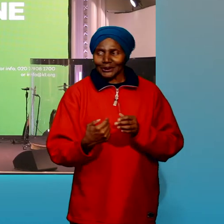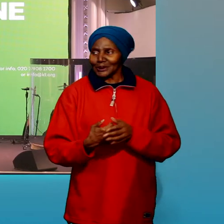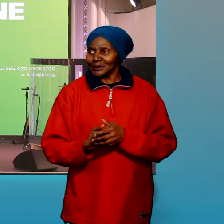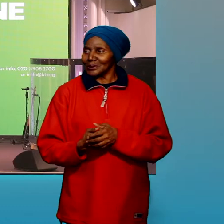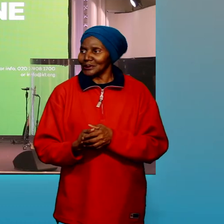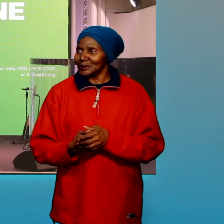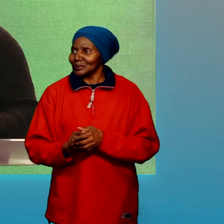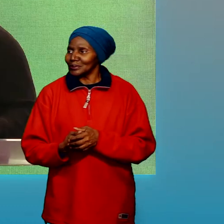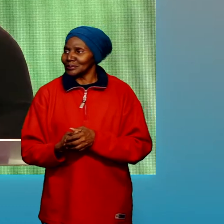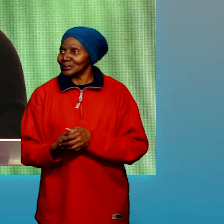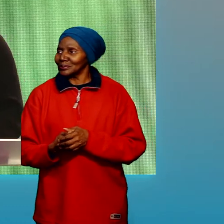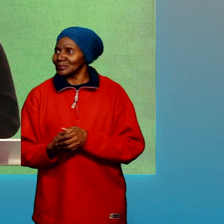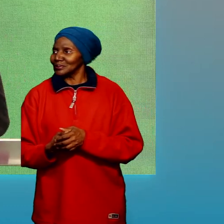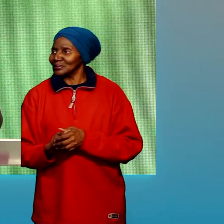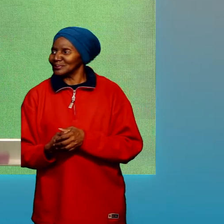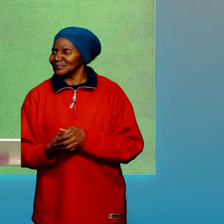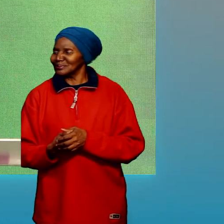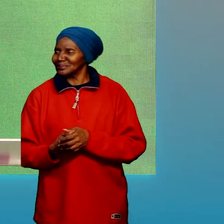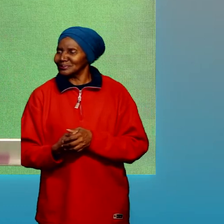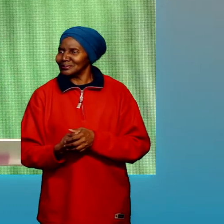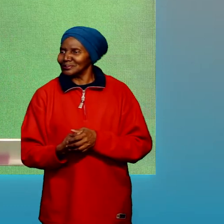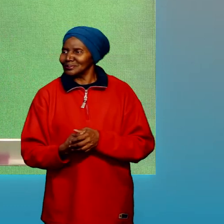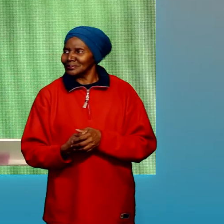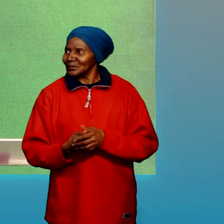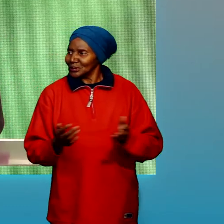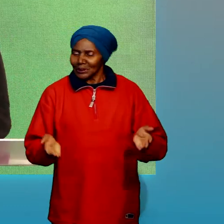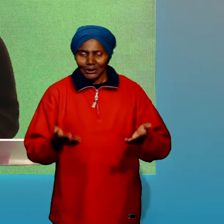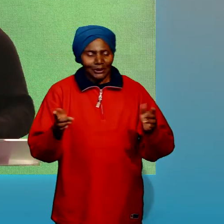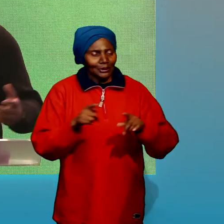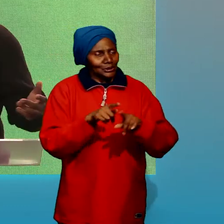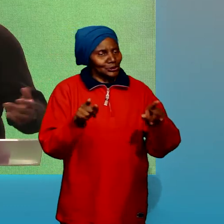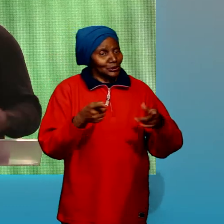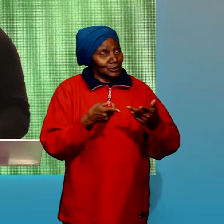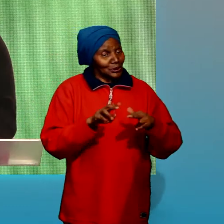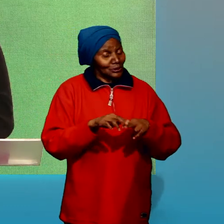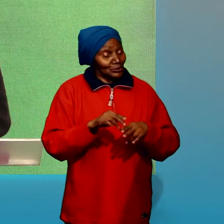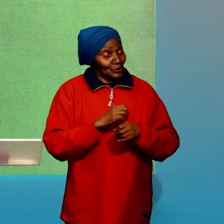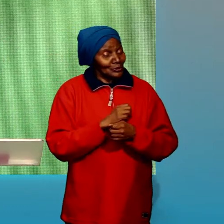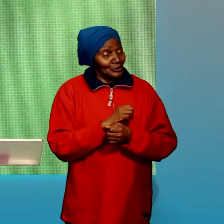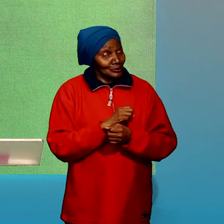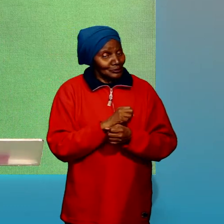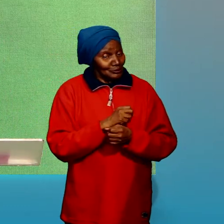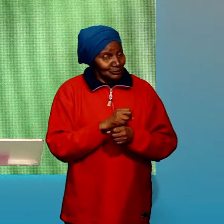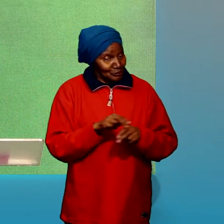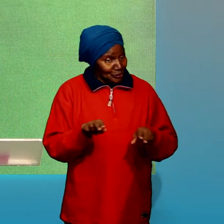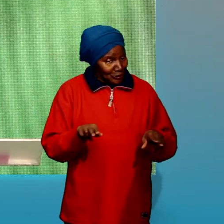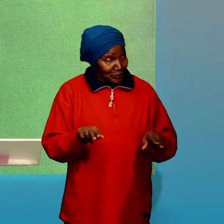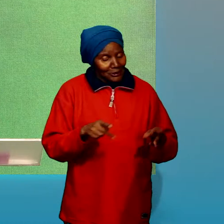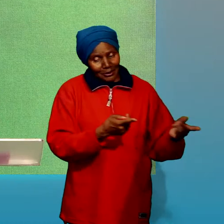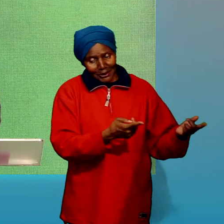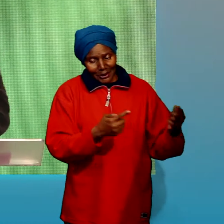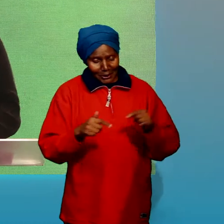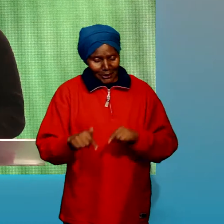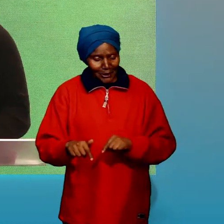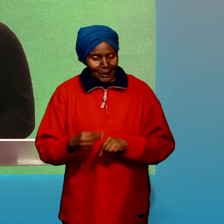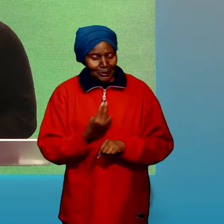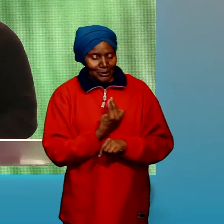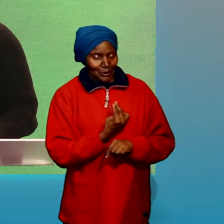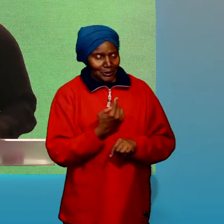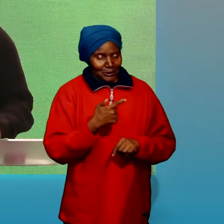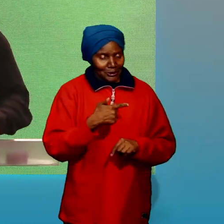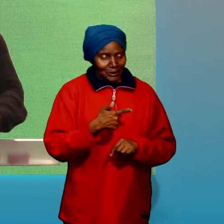Hooray. So yeah, that should be amazing. So I do encourage you, if you are free, that's the 27th of April, 7 p.m. at